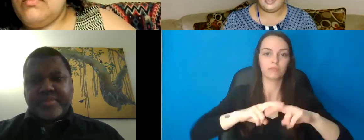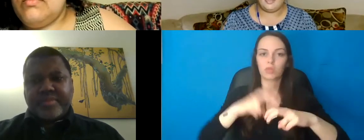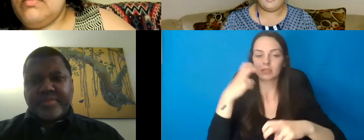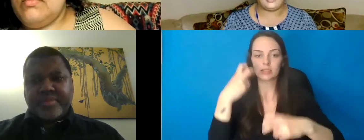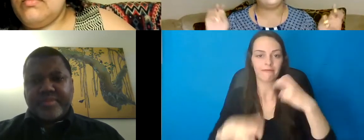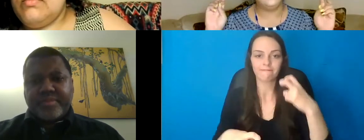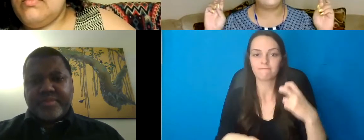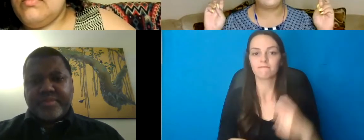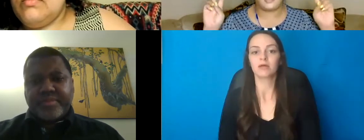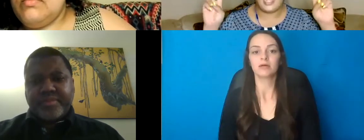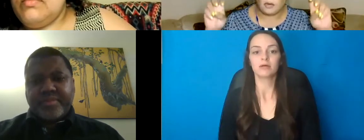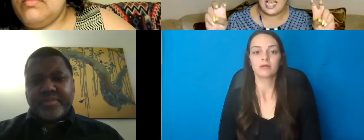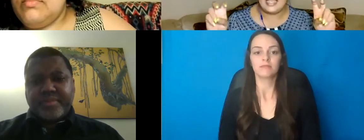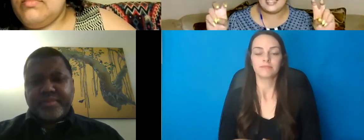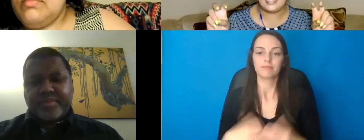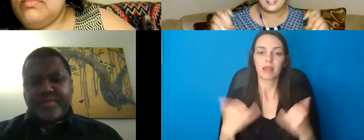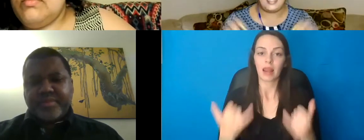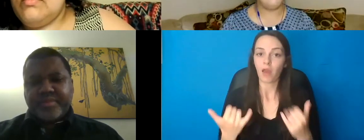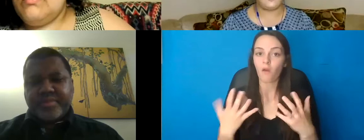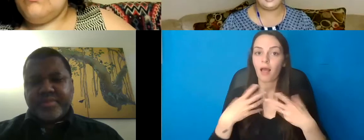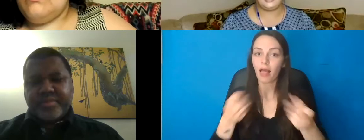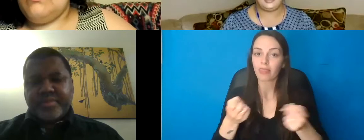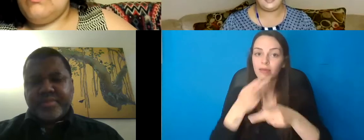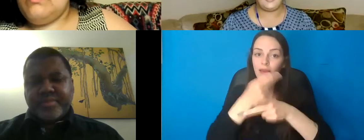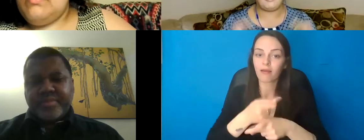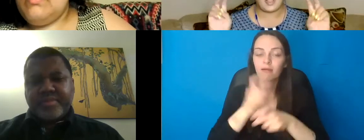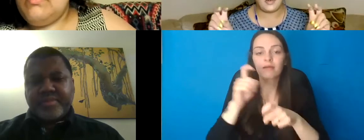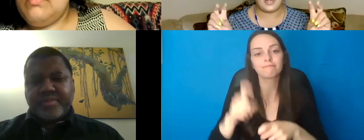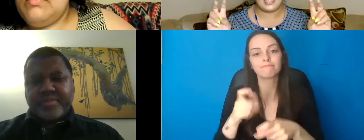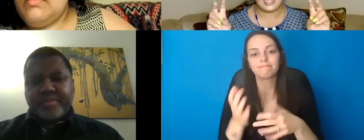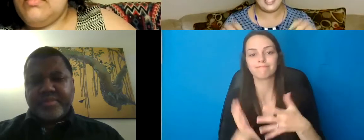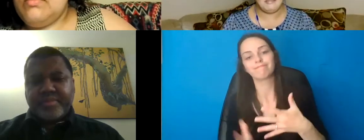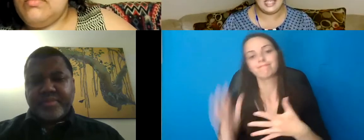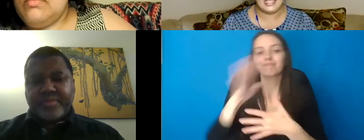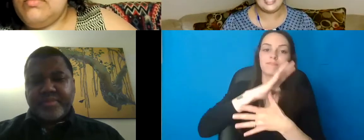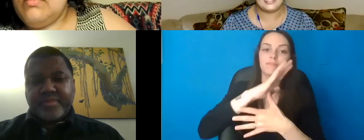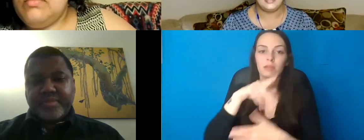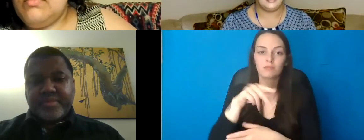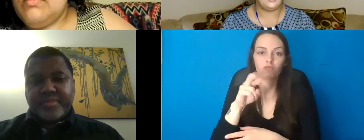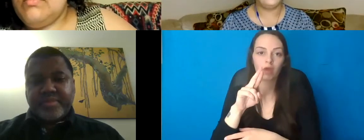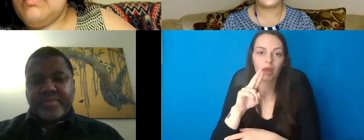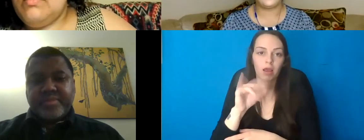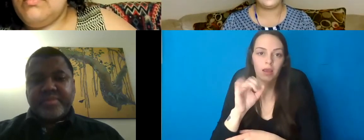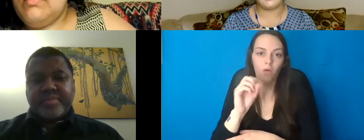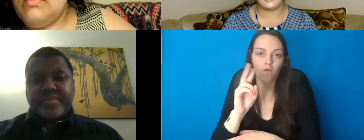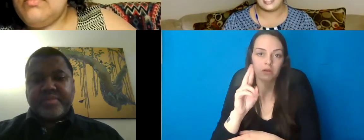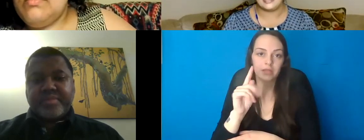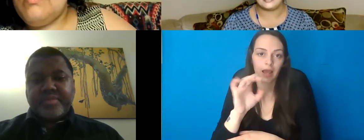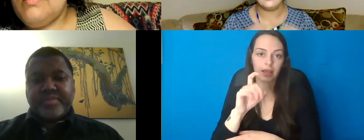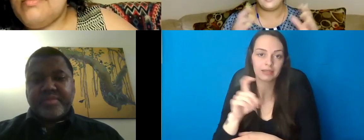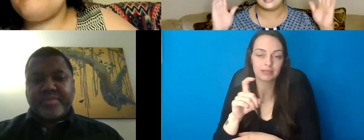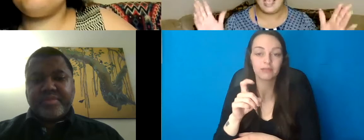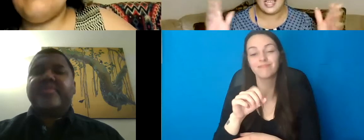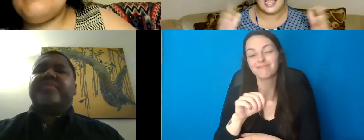we have to prioritize, and unfortunately, another word for prioritize usually means we're going to prioritize the white